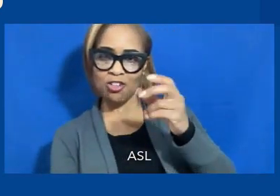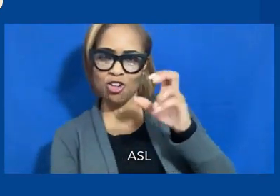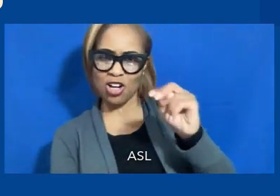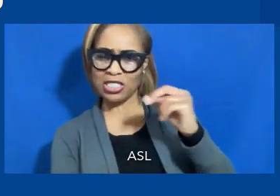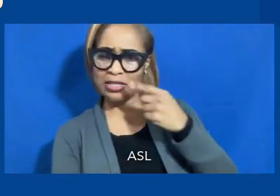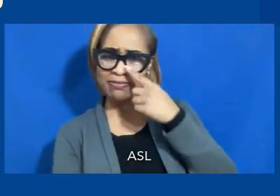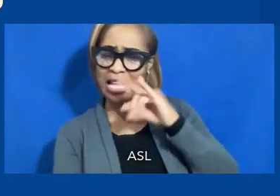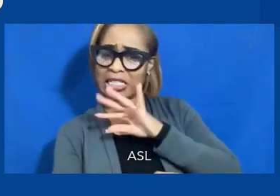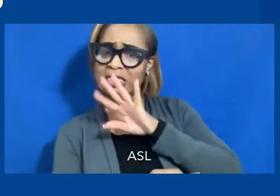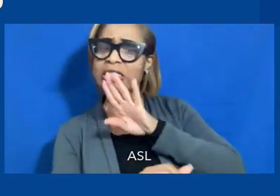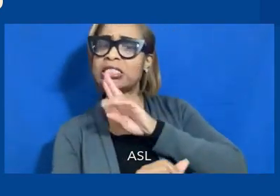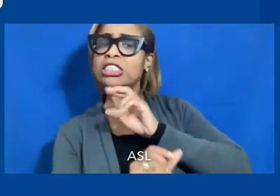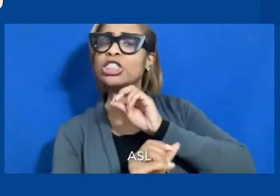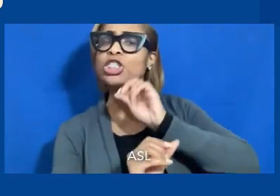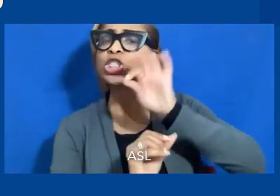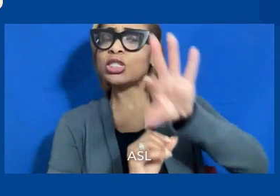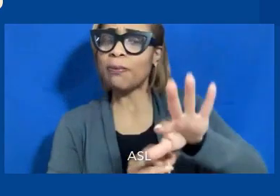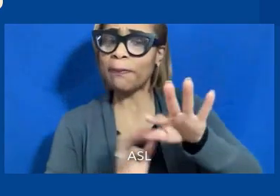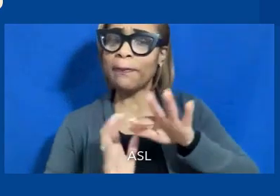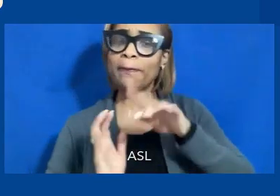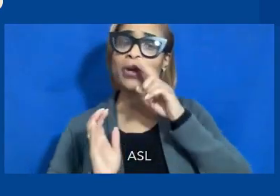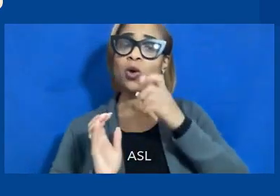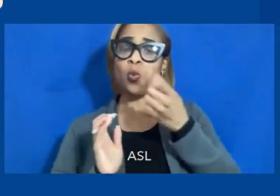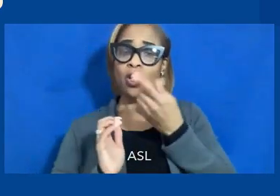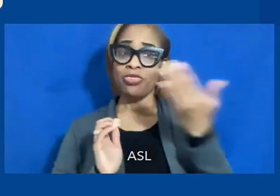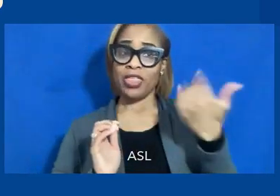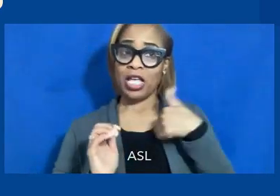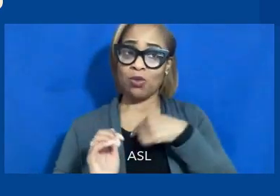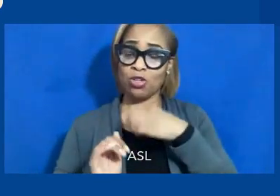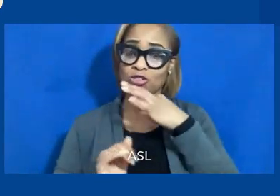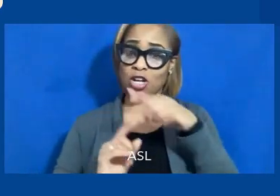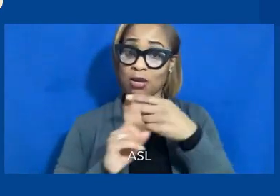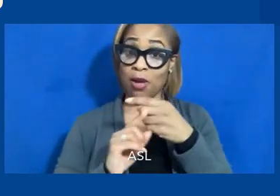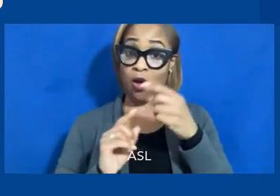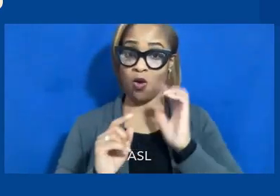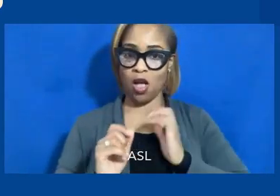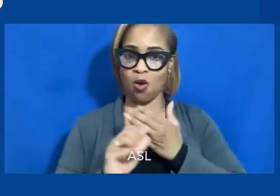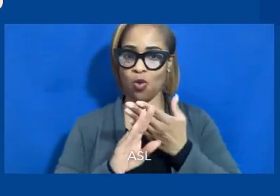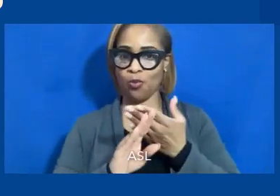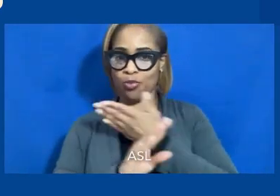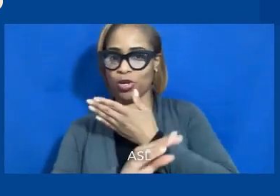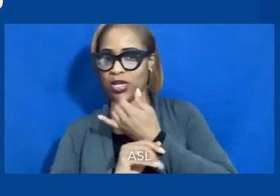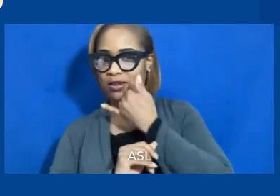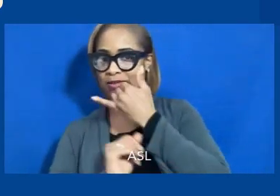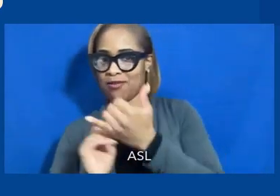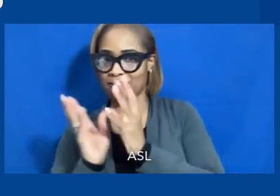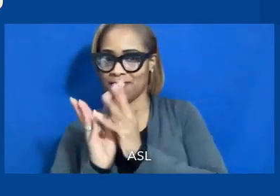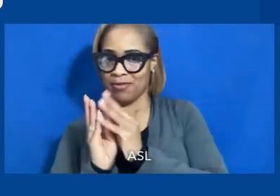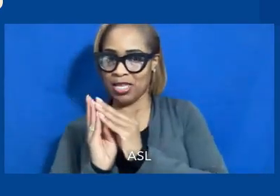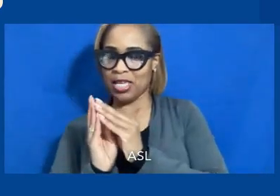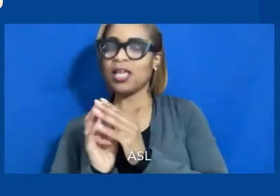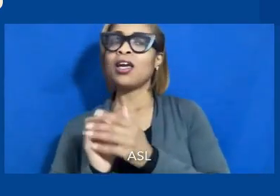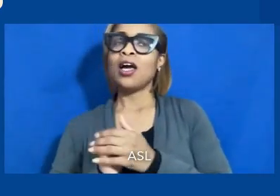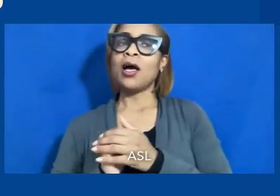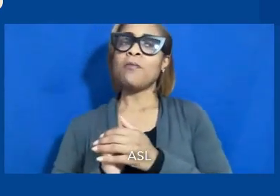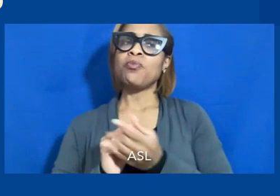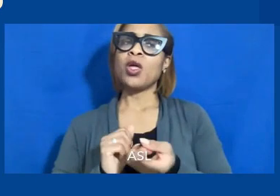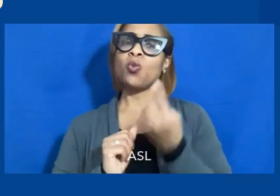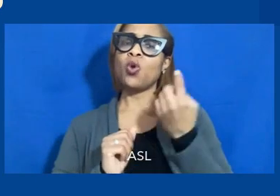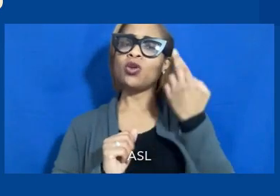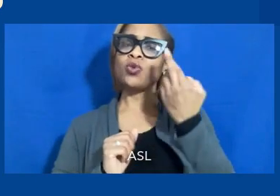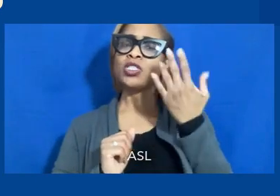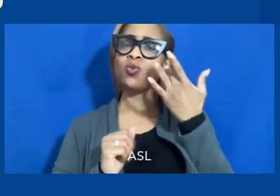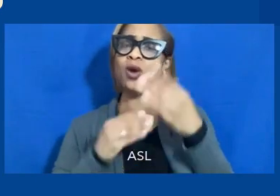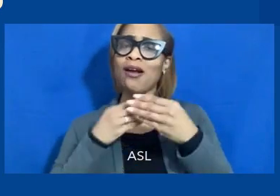like one of the things that we talked about in our pre-call is like just one of the reasons why the